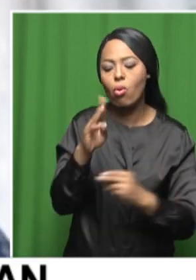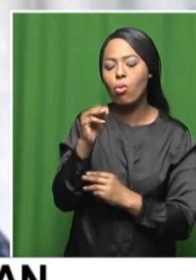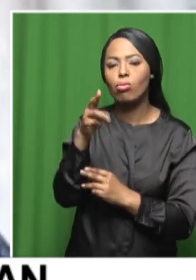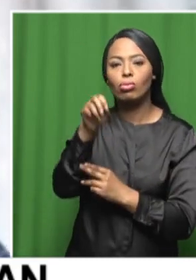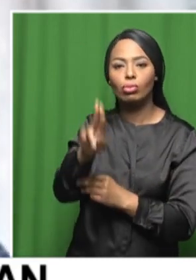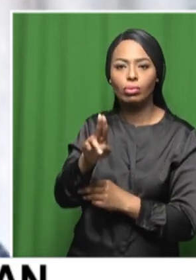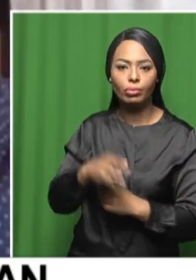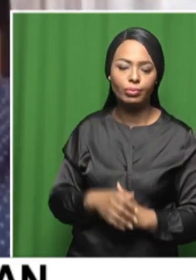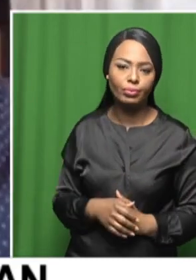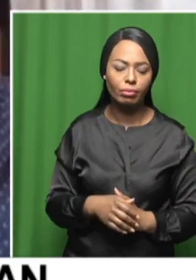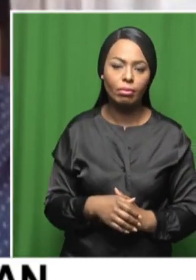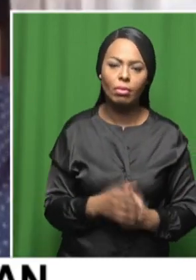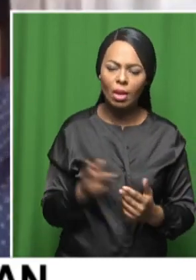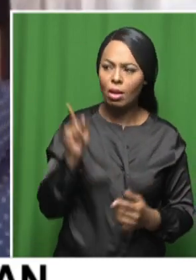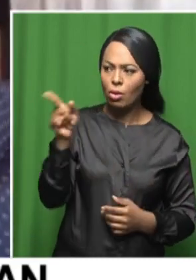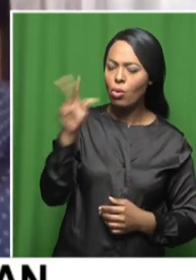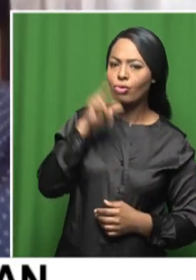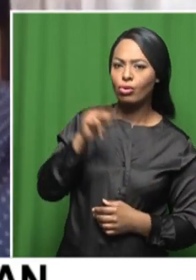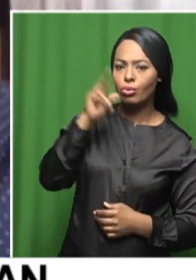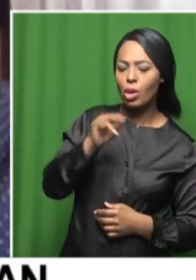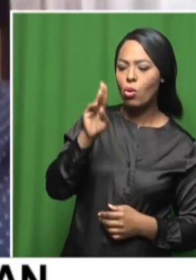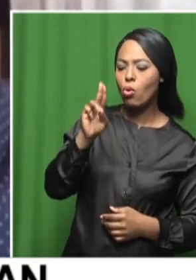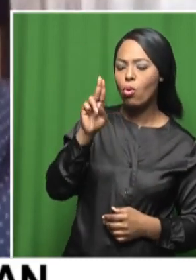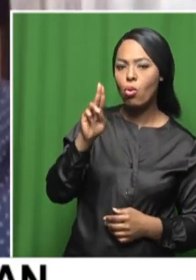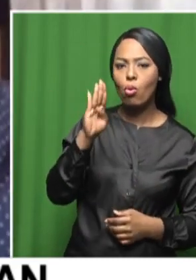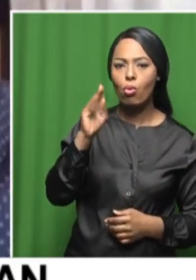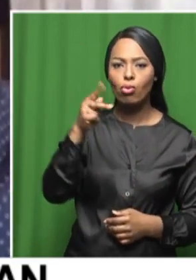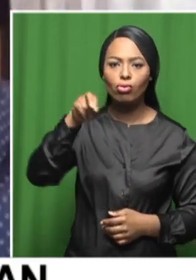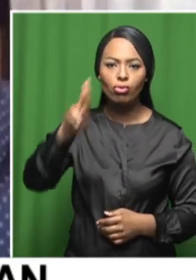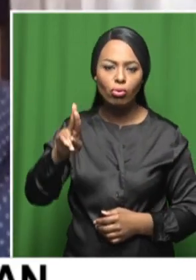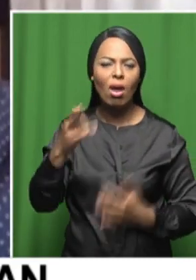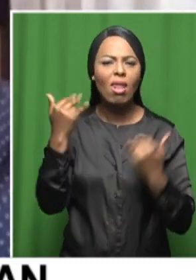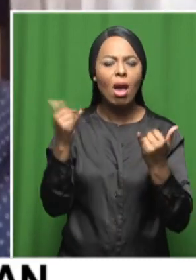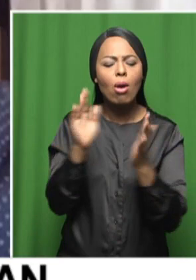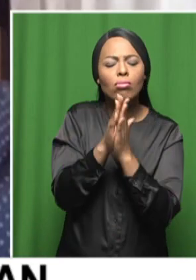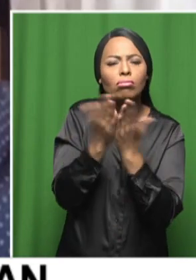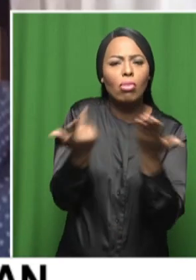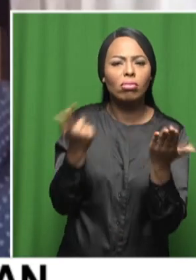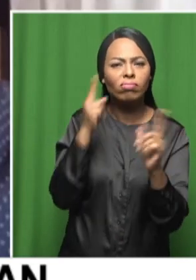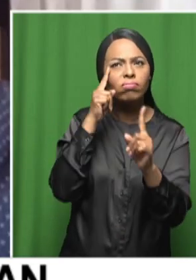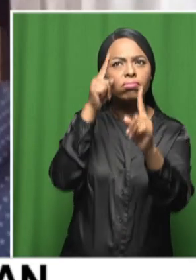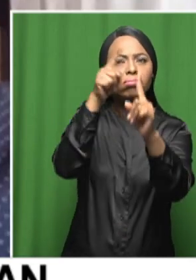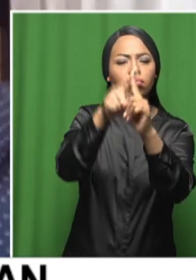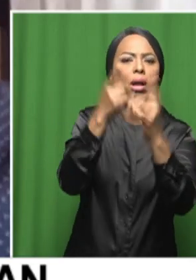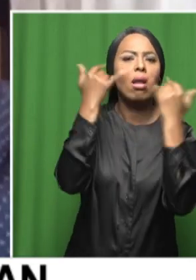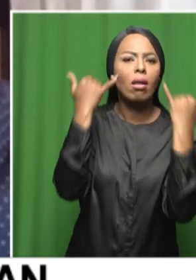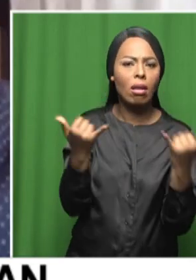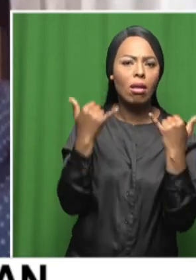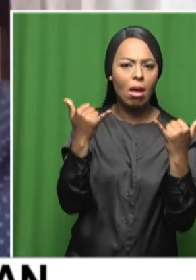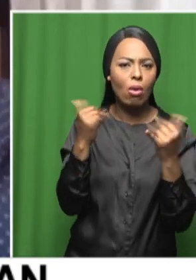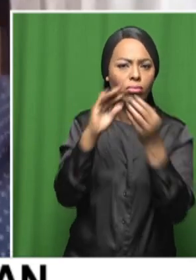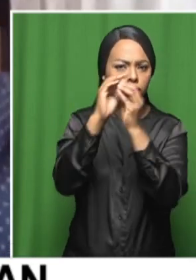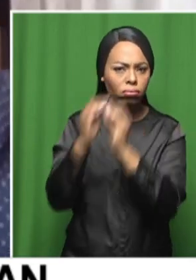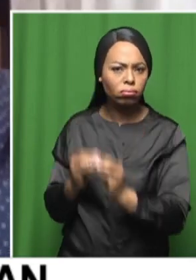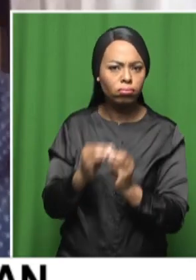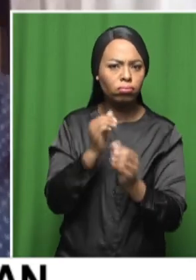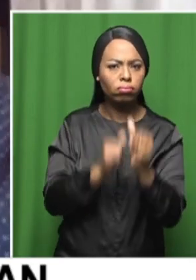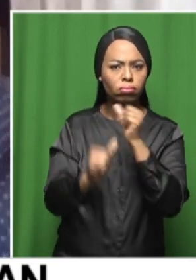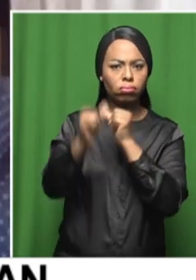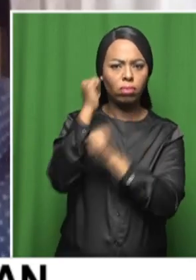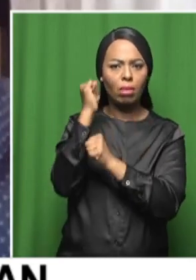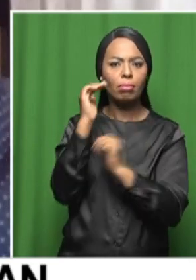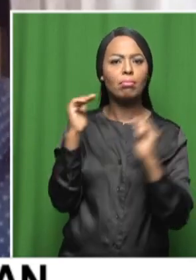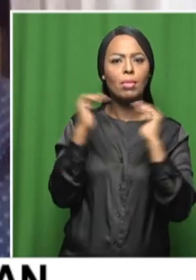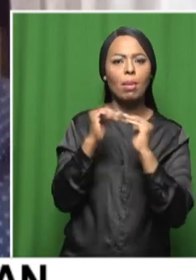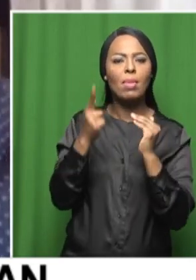economy. And speaking of Ubuntu, just talk to us about how this book aims to, sort of restore the equilibrium in the